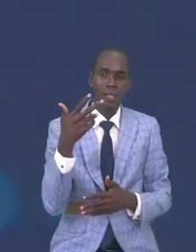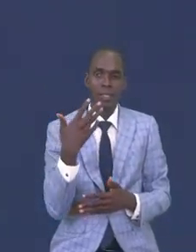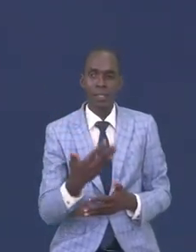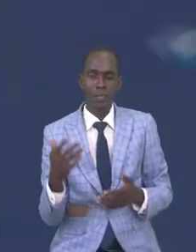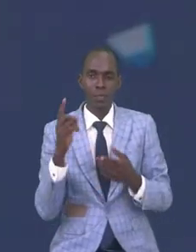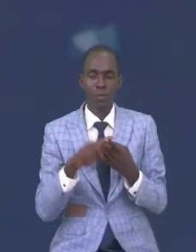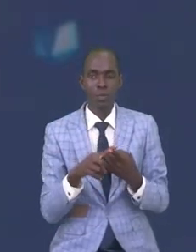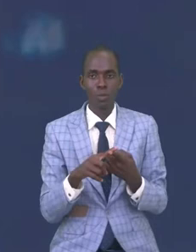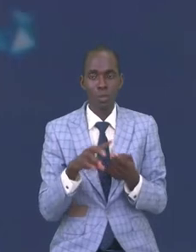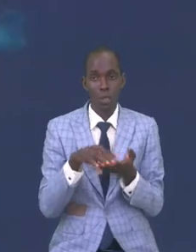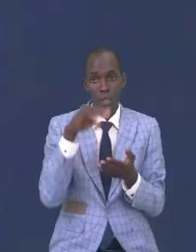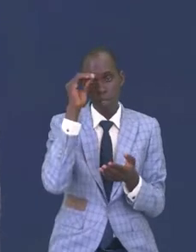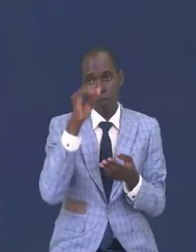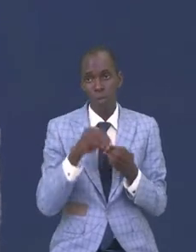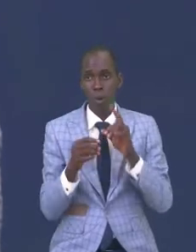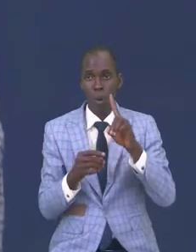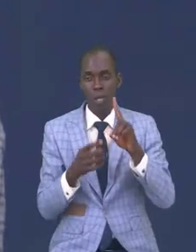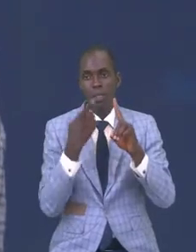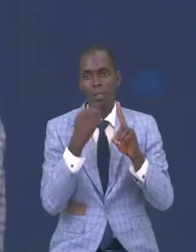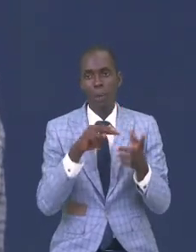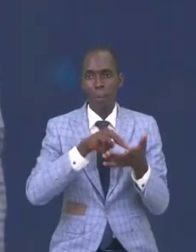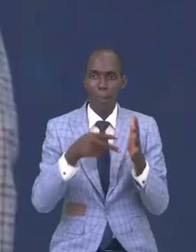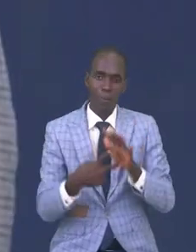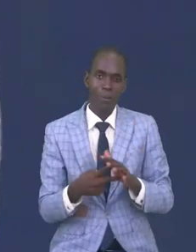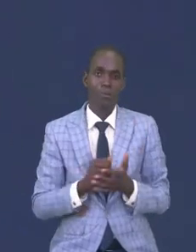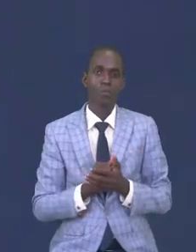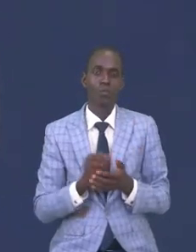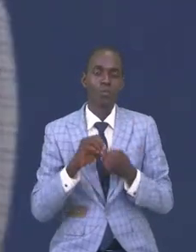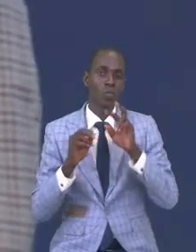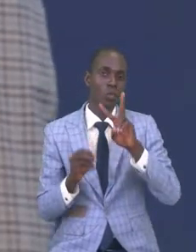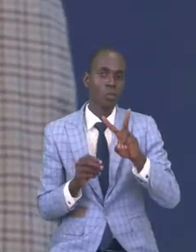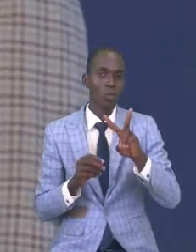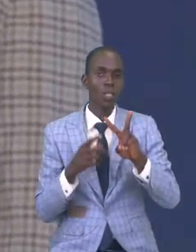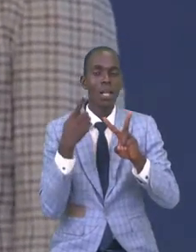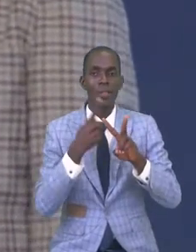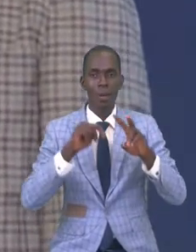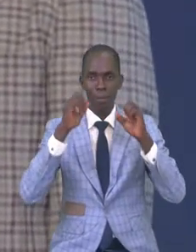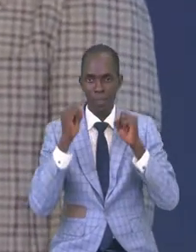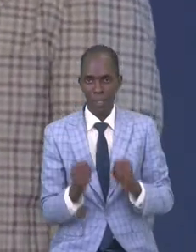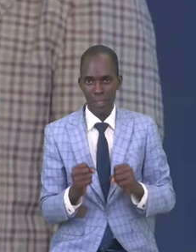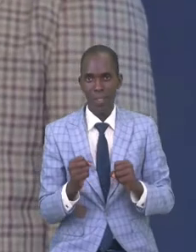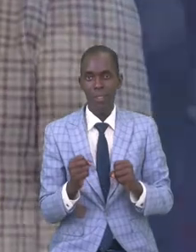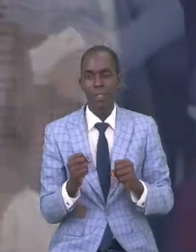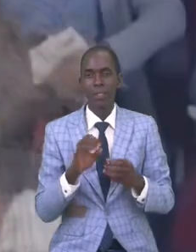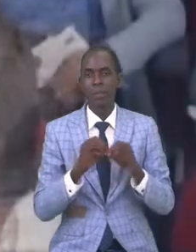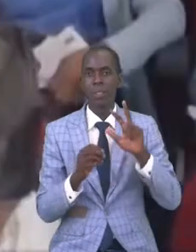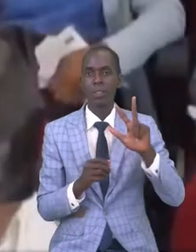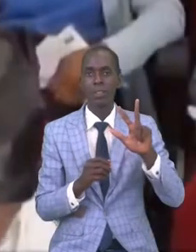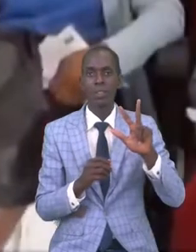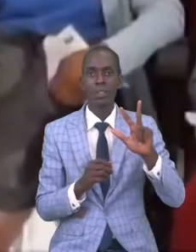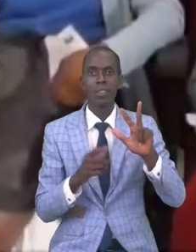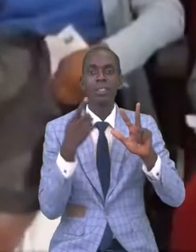Number one, the purpose. Number two, the power. Number three,